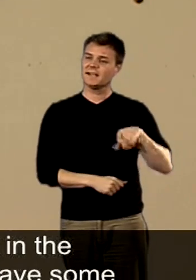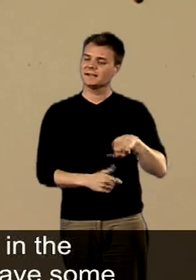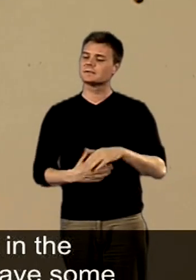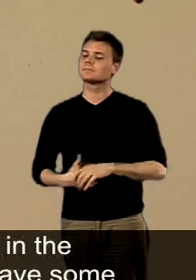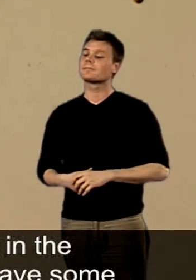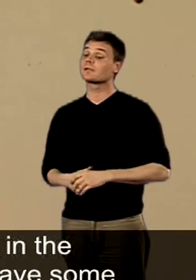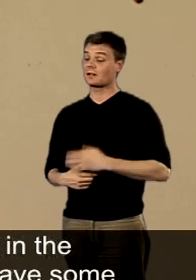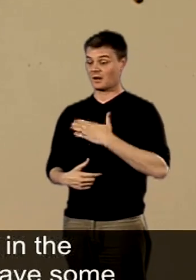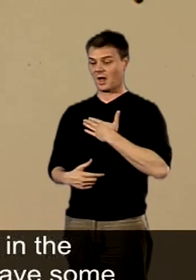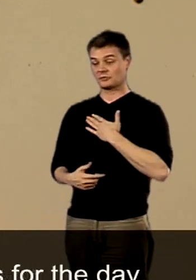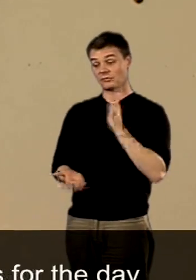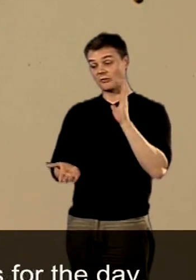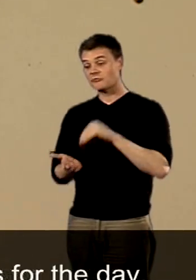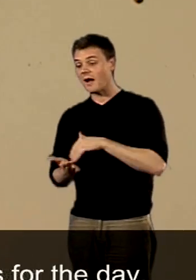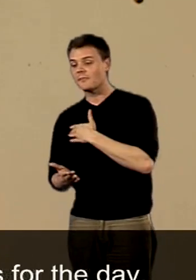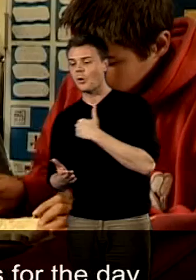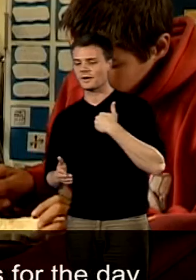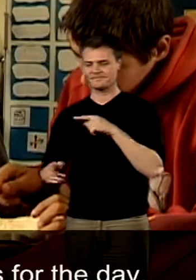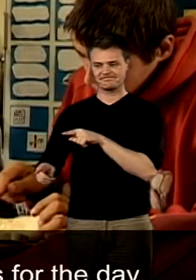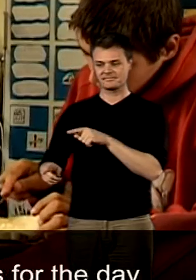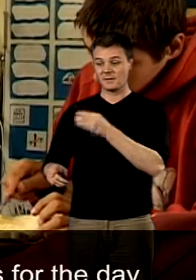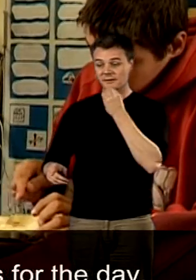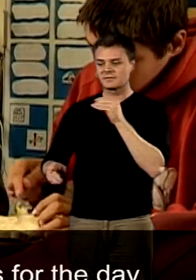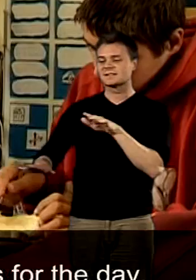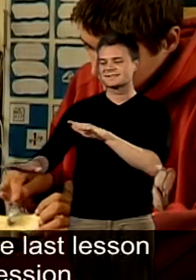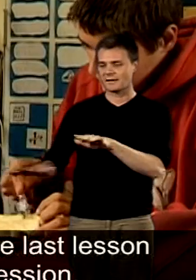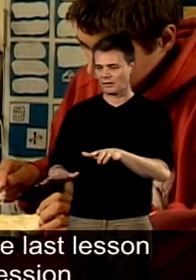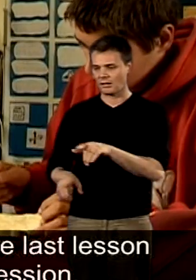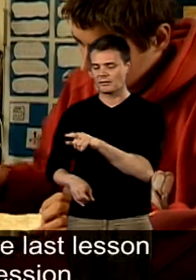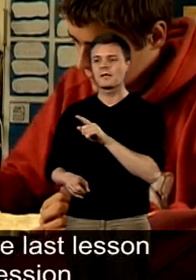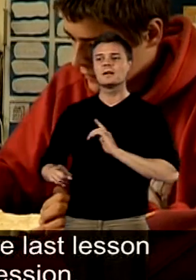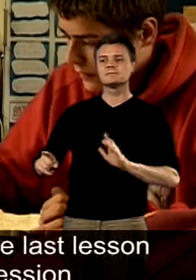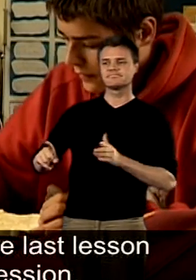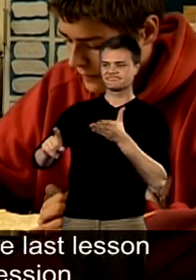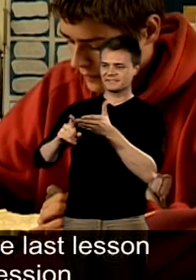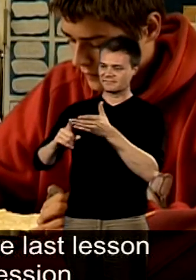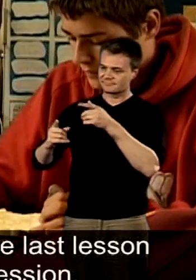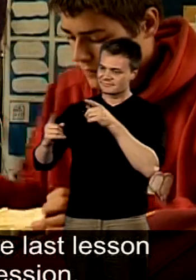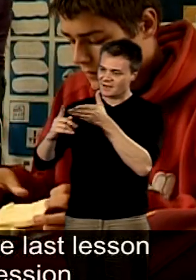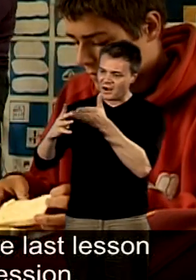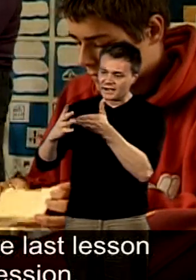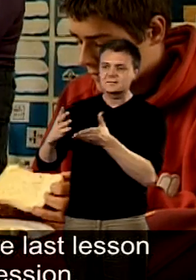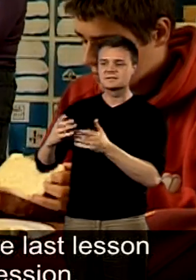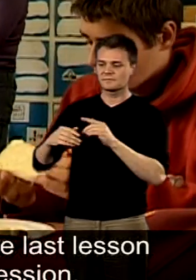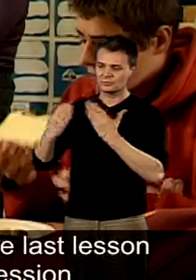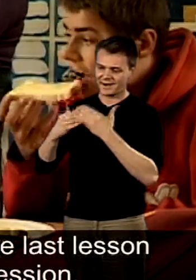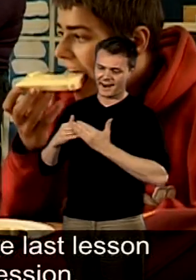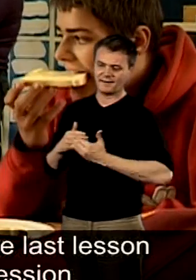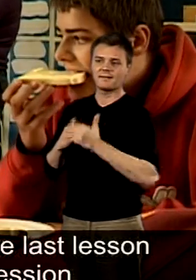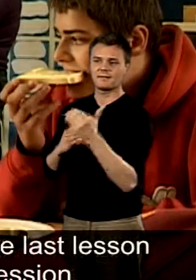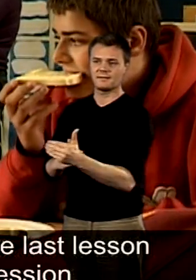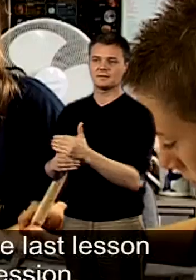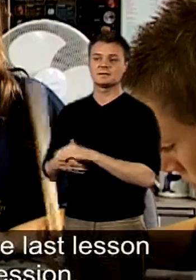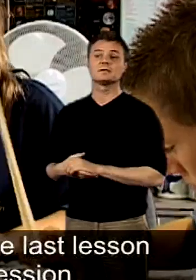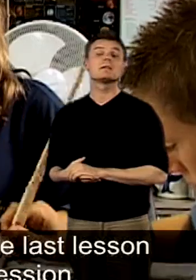morning so they will come here, have some breakfast, then sort of we set them targets for the day. Students return to the centre for the last lesson and